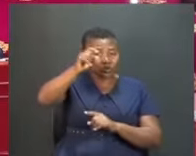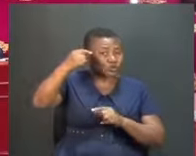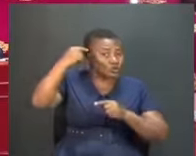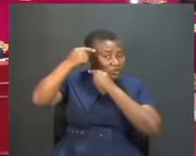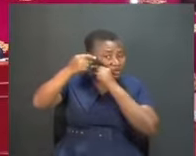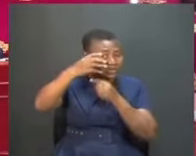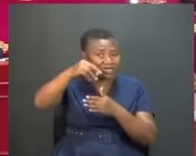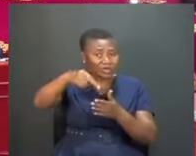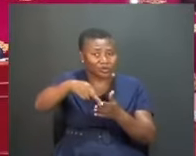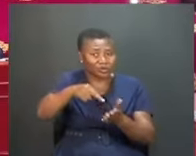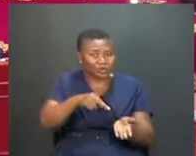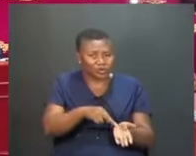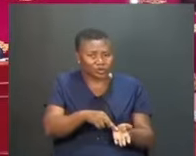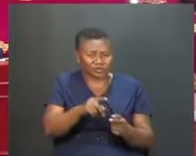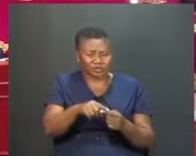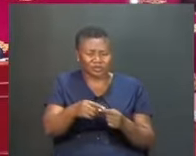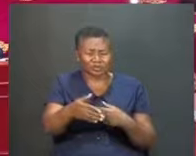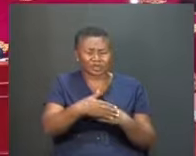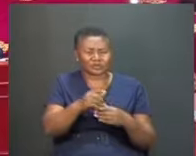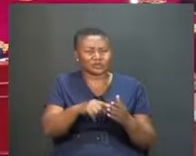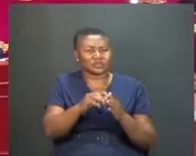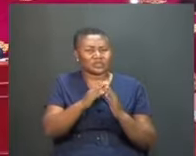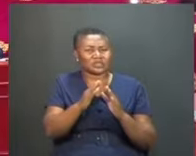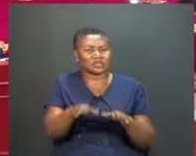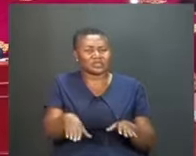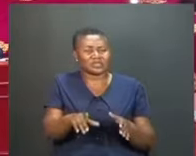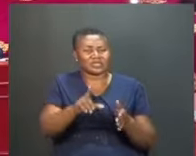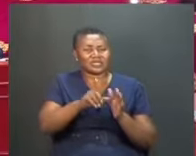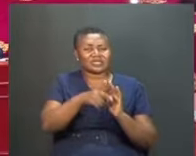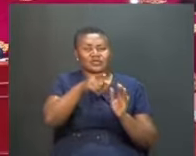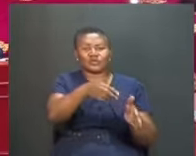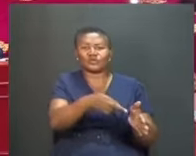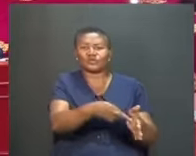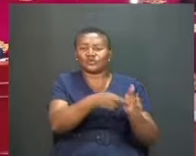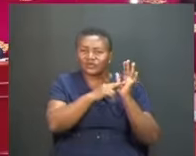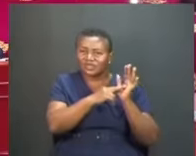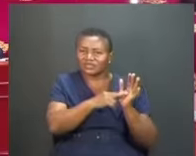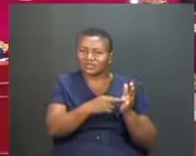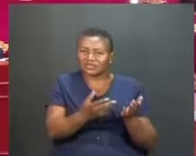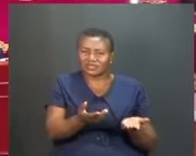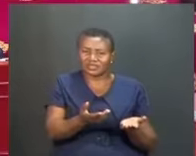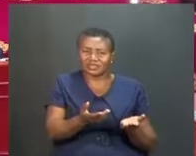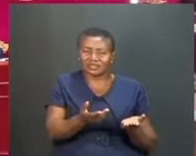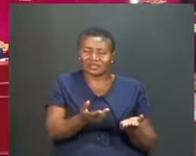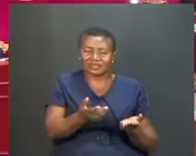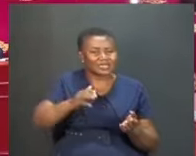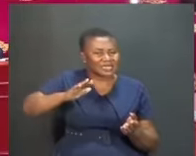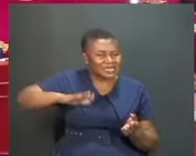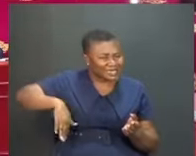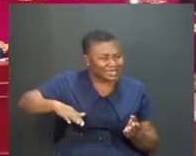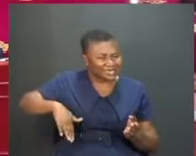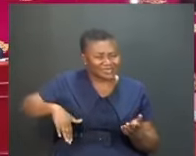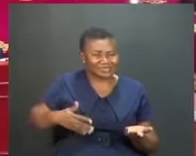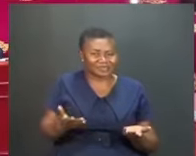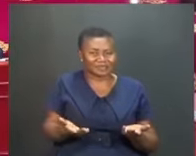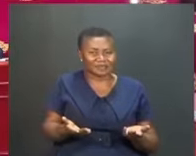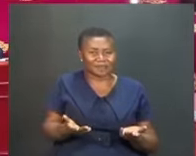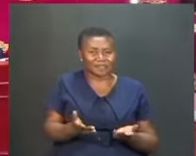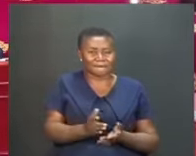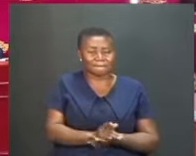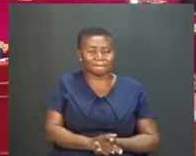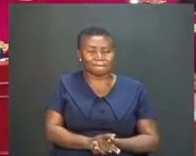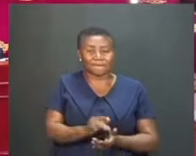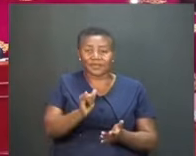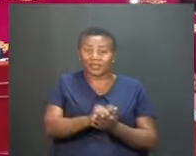report to the House. Then you now request. Then I say, oh, it's belated. That is